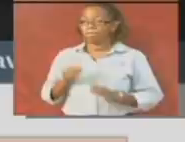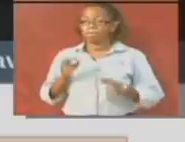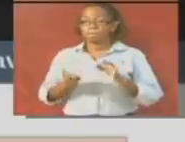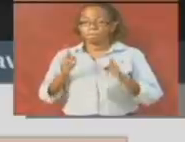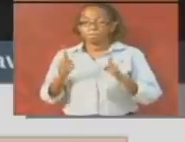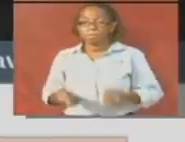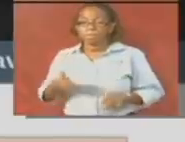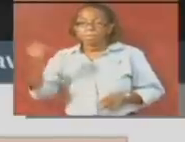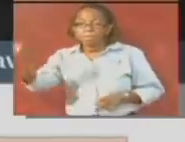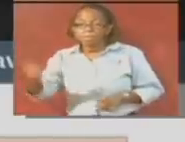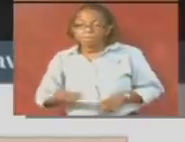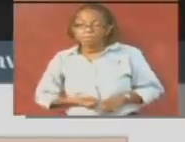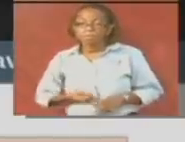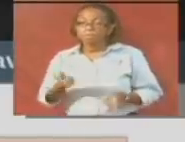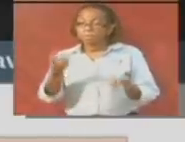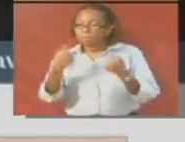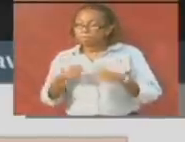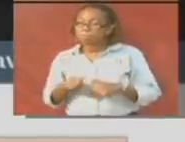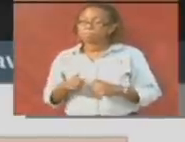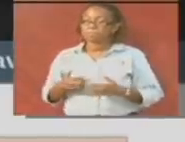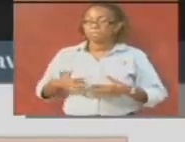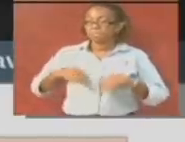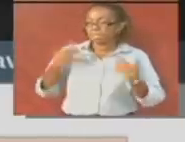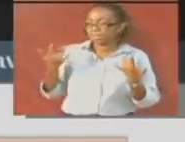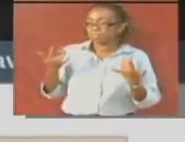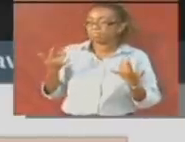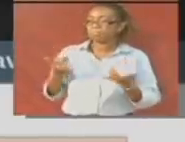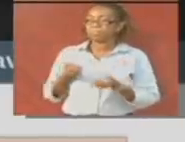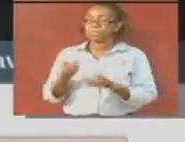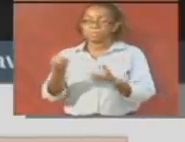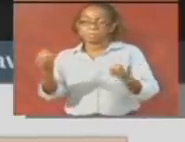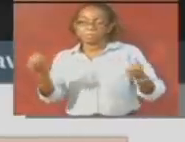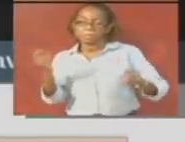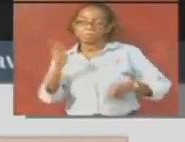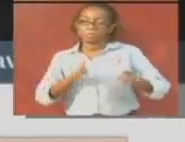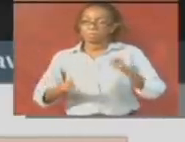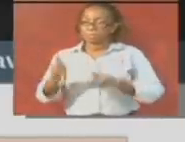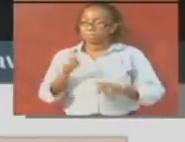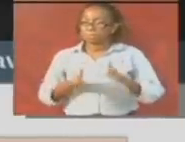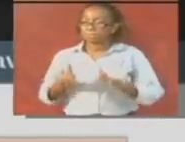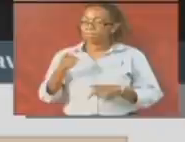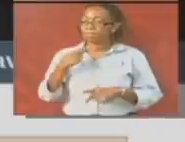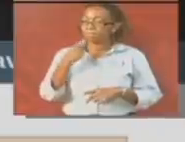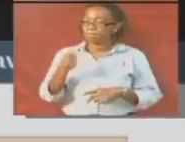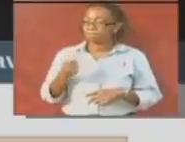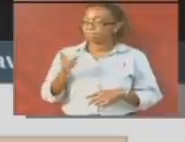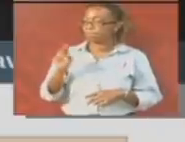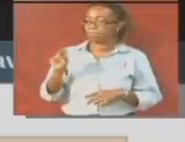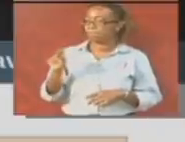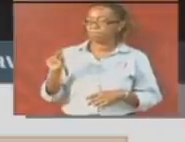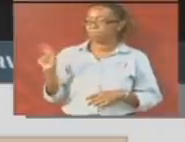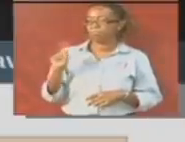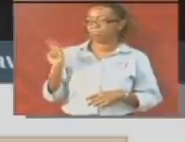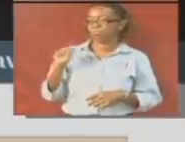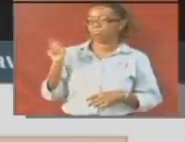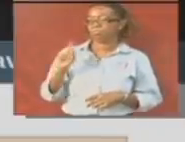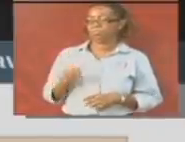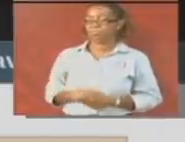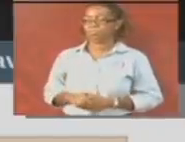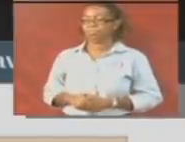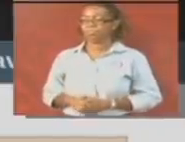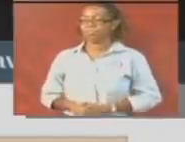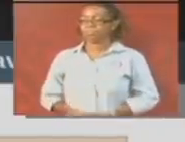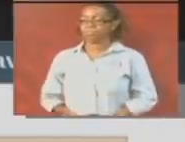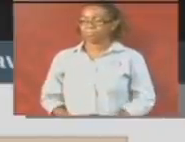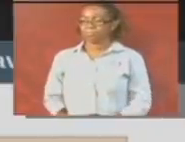to an event if you found out that there were more than 5 people who were going to be there. Next slide, please. Let's